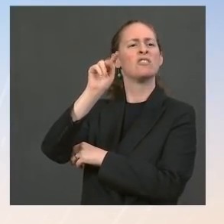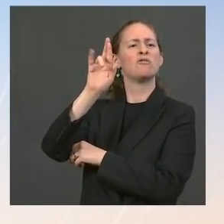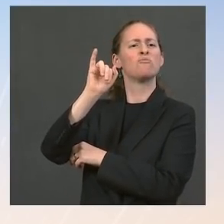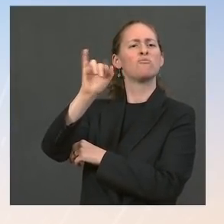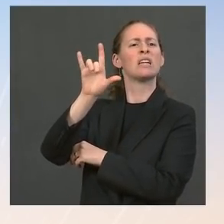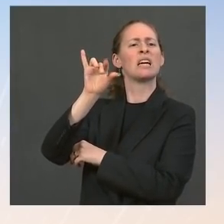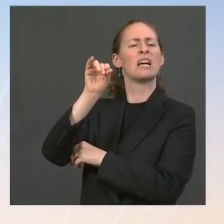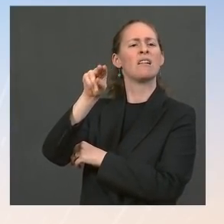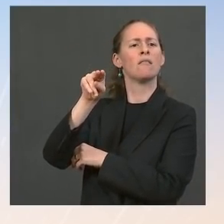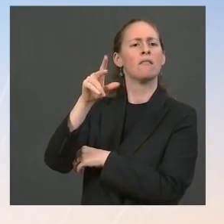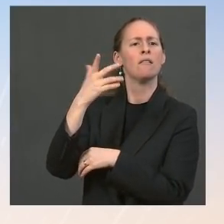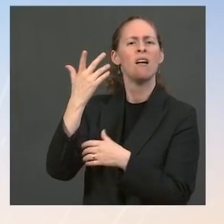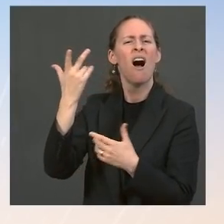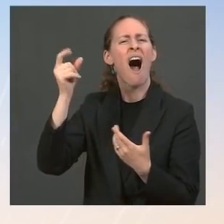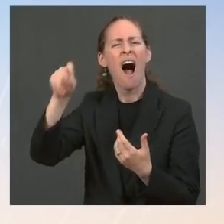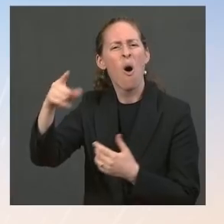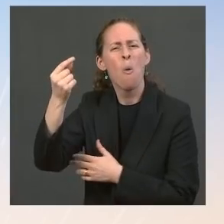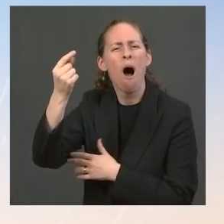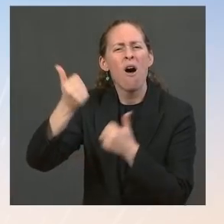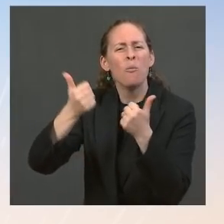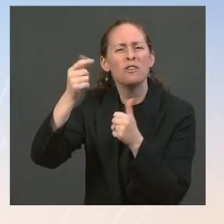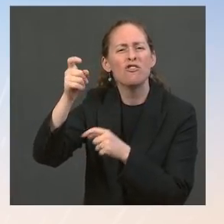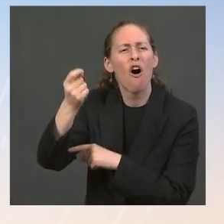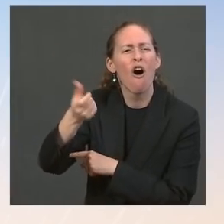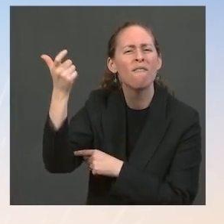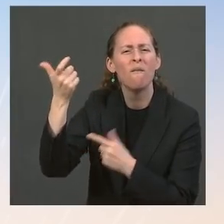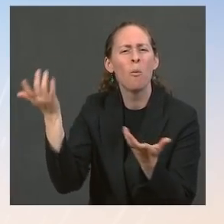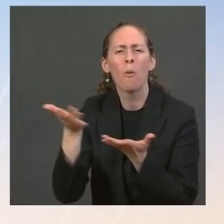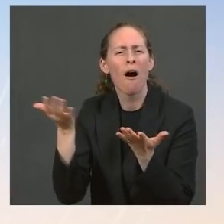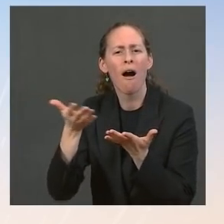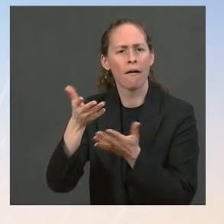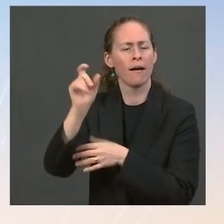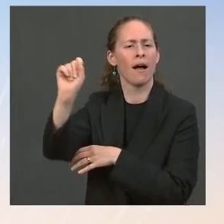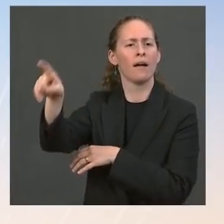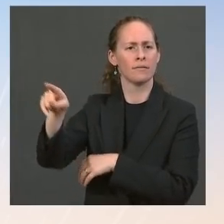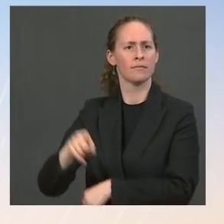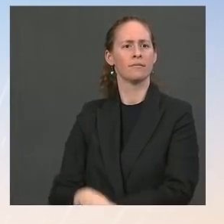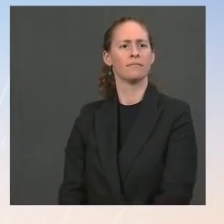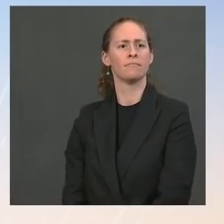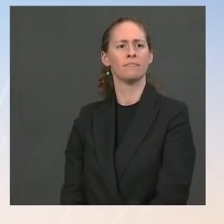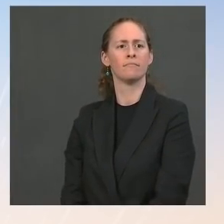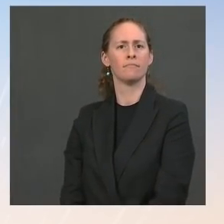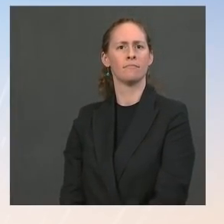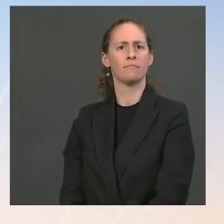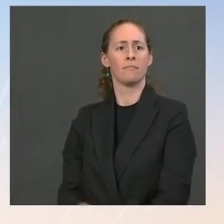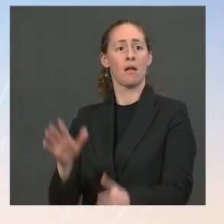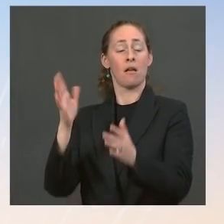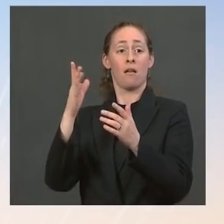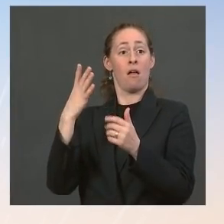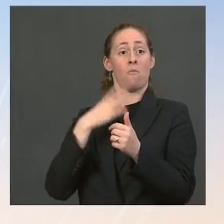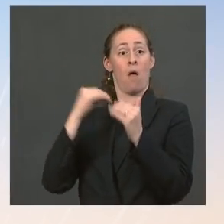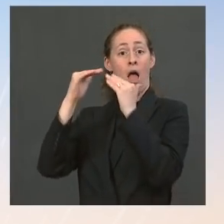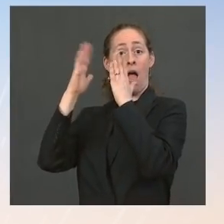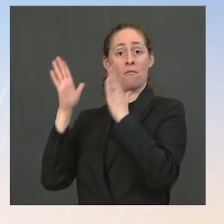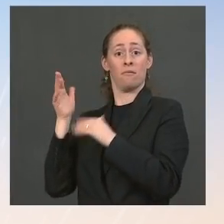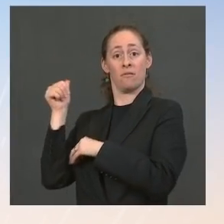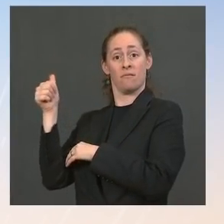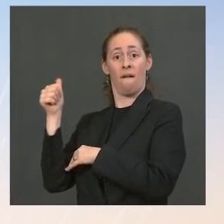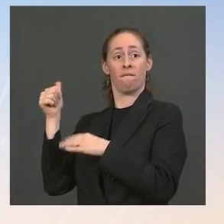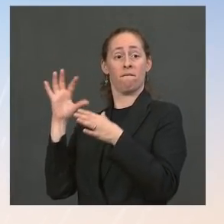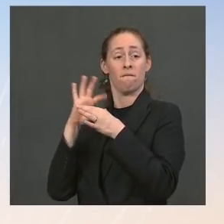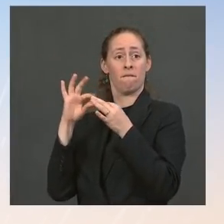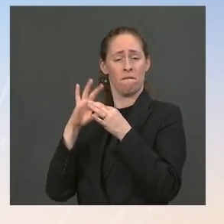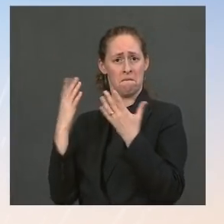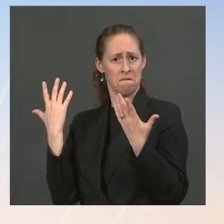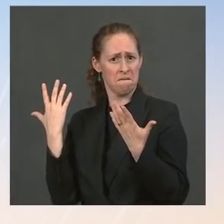gave his line in the sand. Without speaking for either senator, does the White House believe that there's any provisions that if we are talking